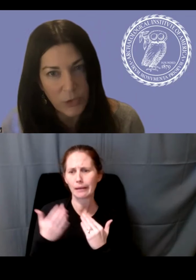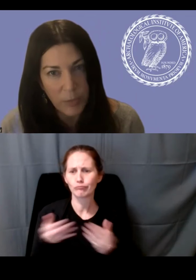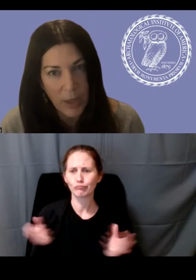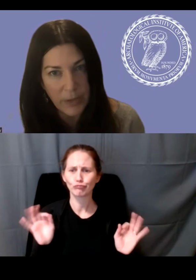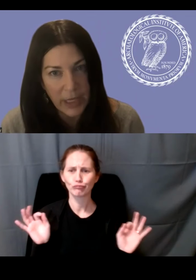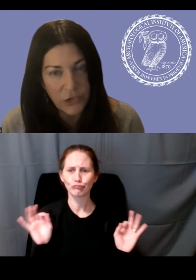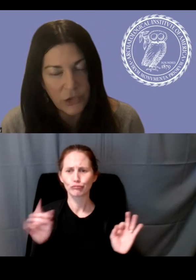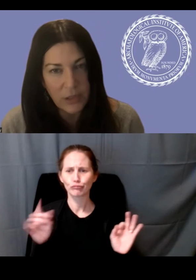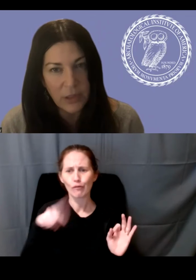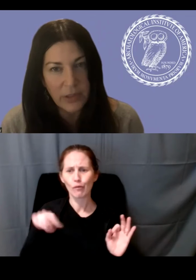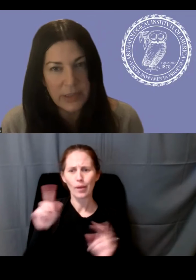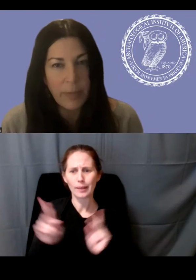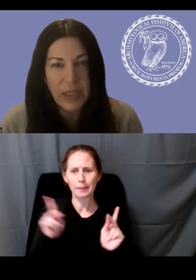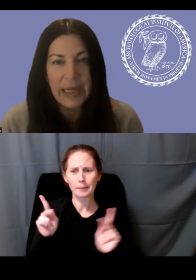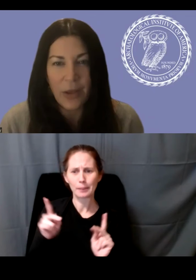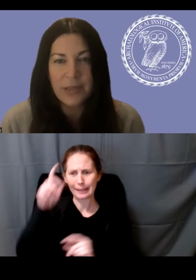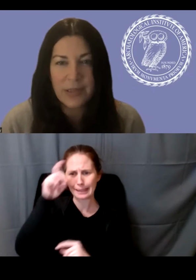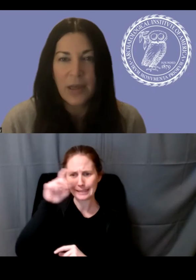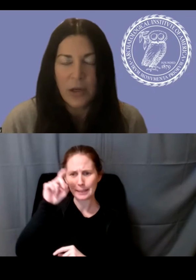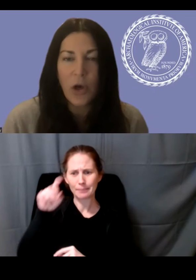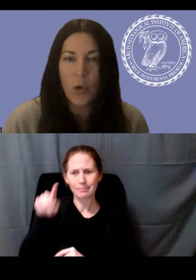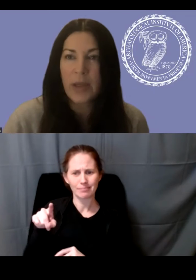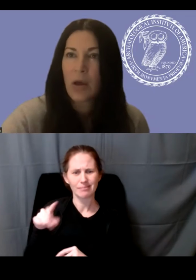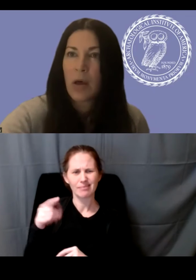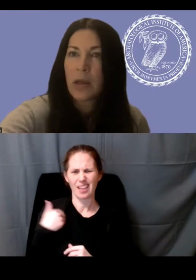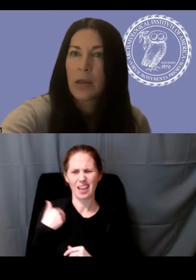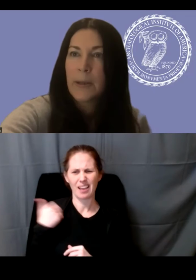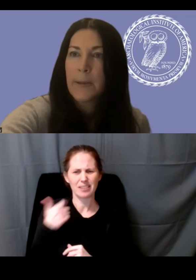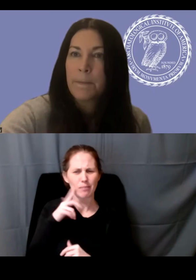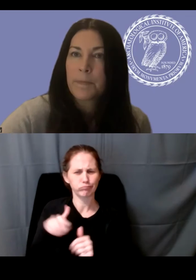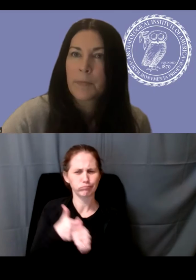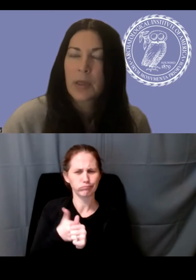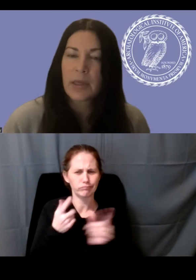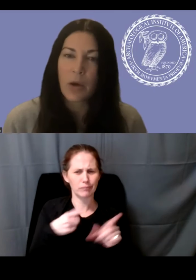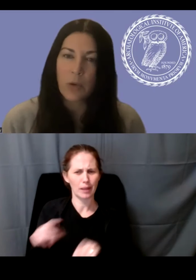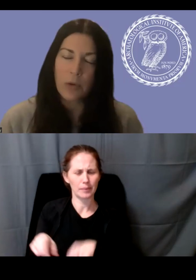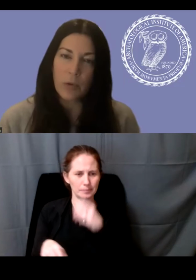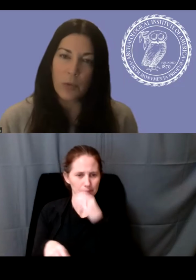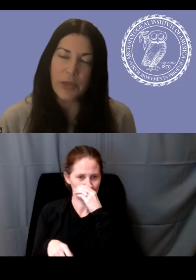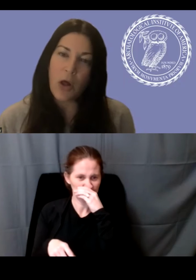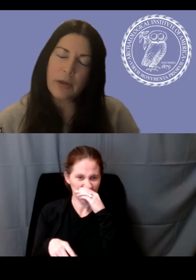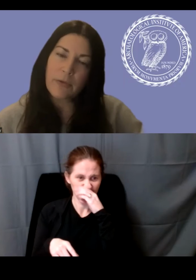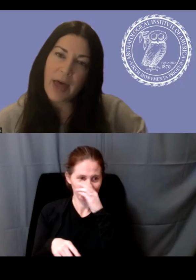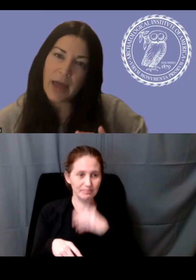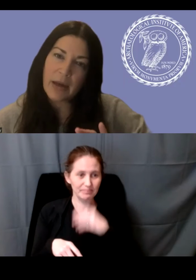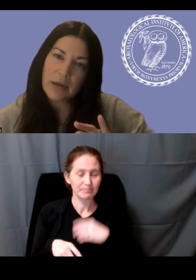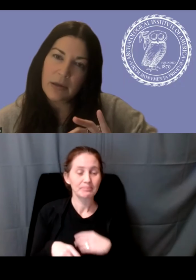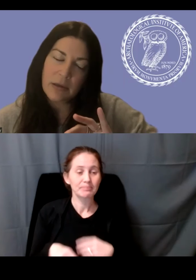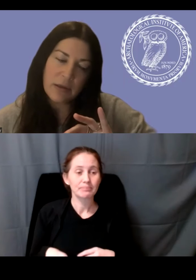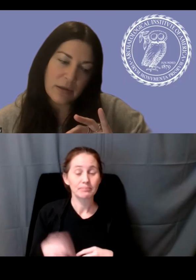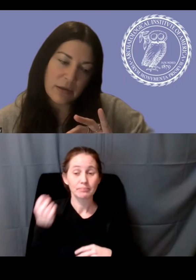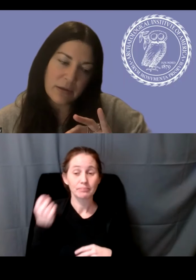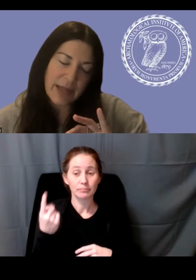the Egyptian population. There is something else going on. Now, with all of that